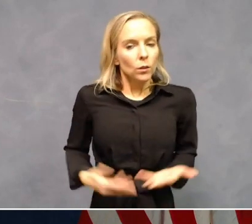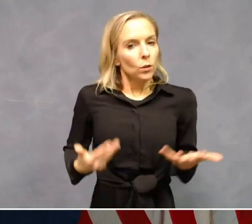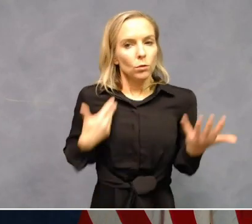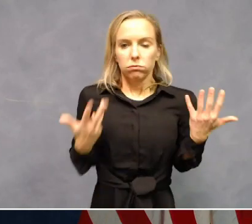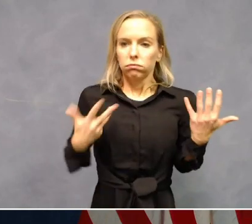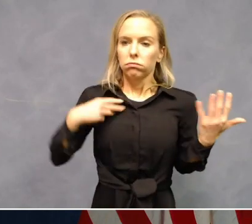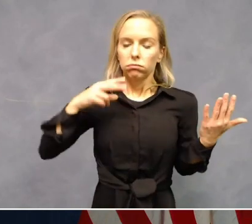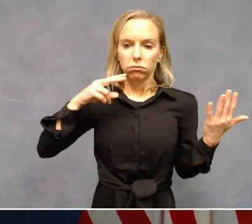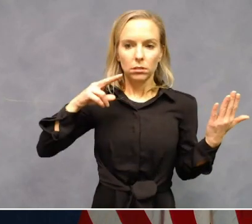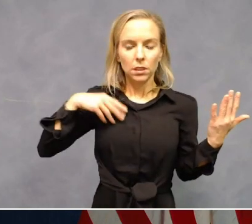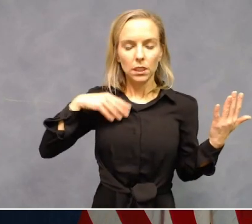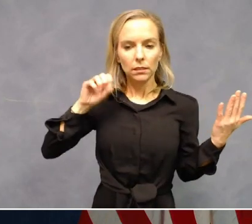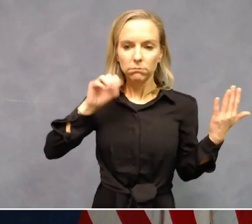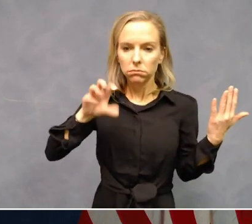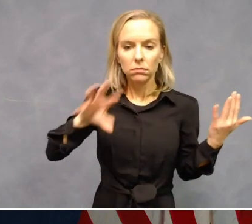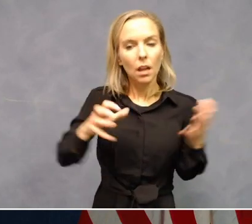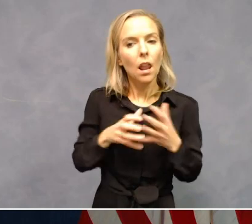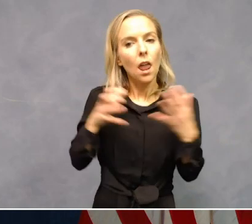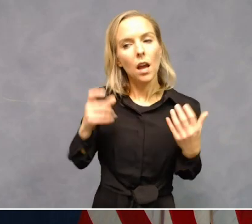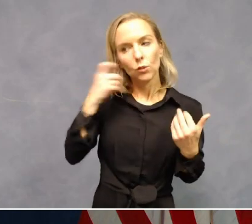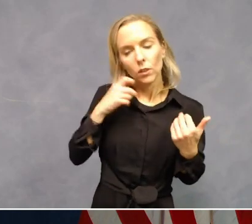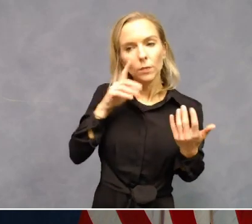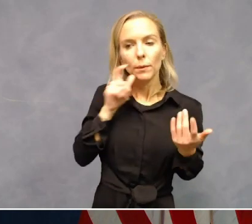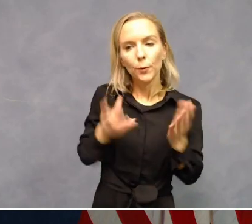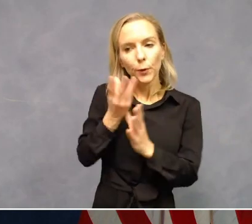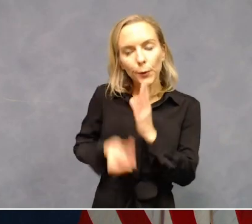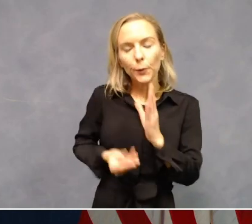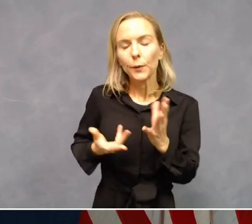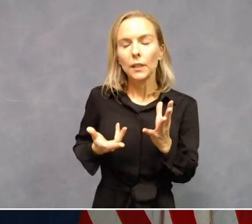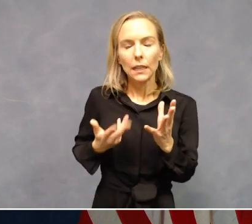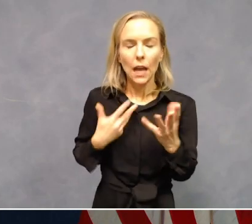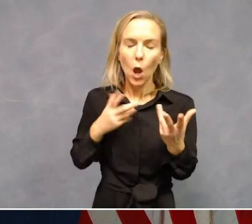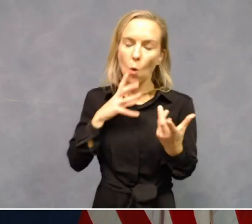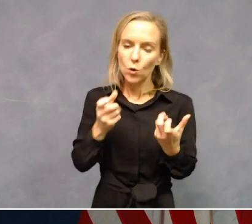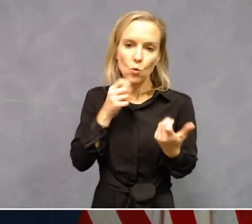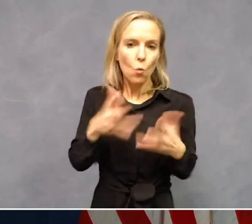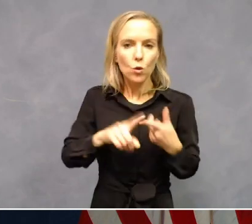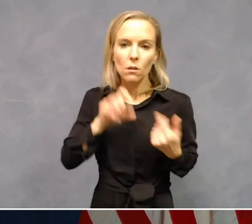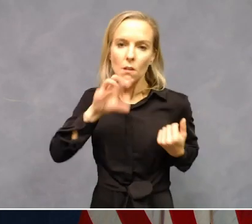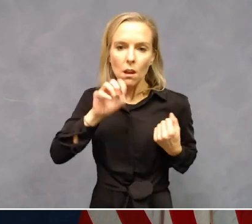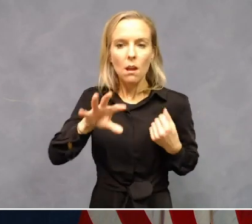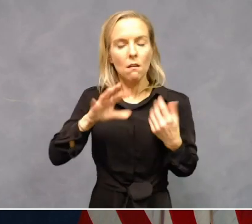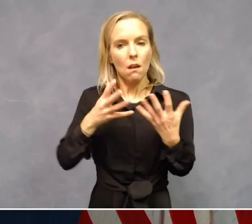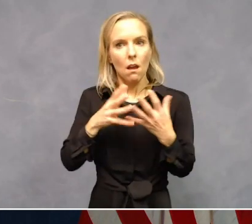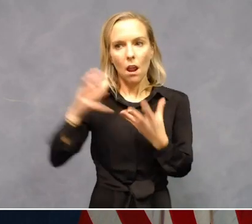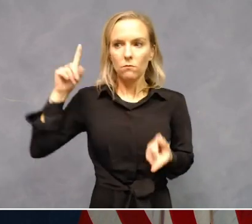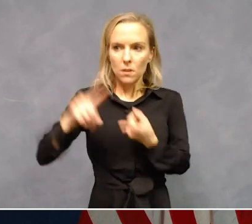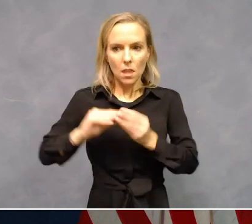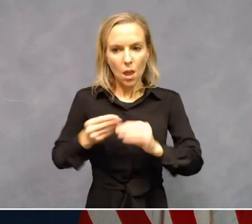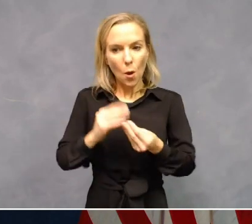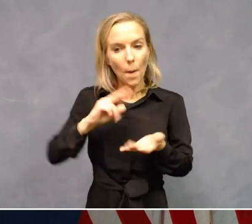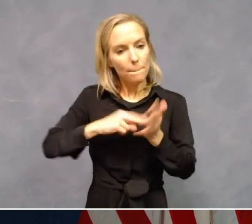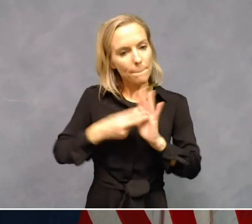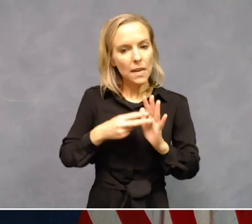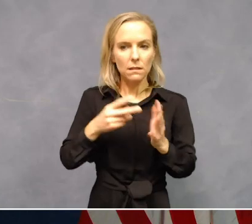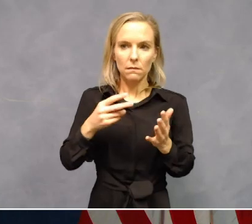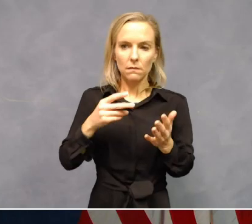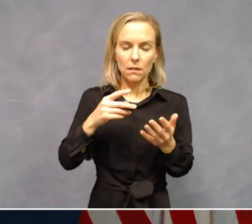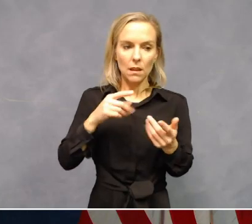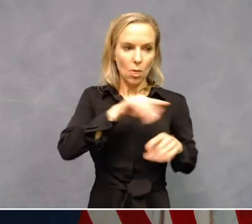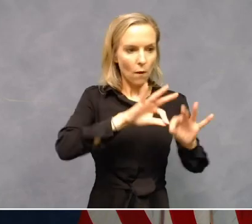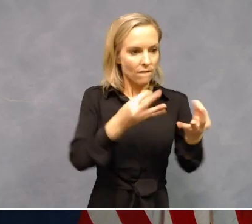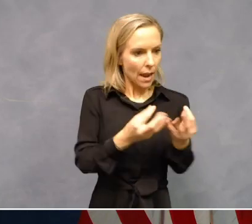of entries lately, and I'd like to read a lot fewer because they mean that there would be fewer families that are